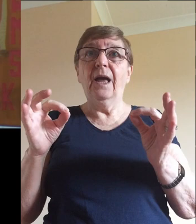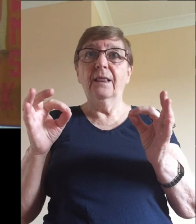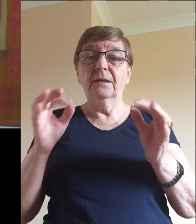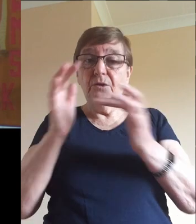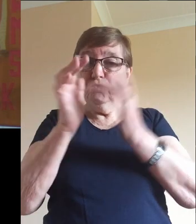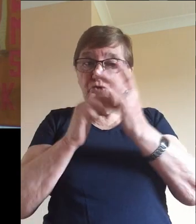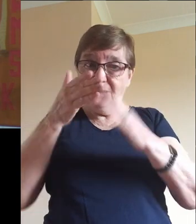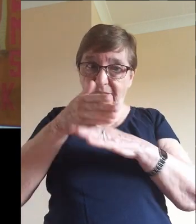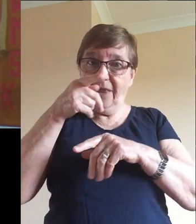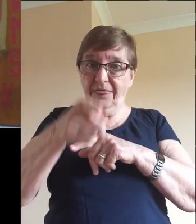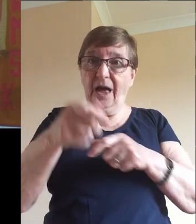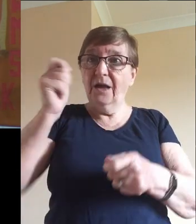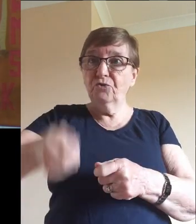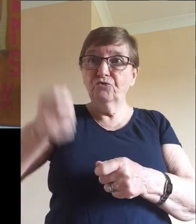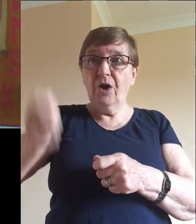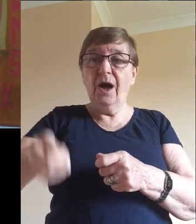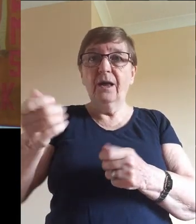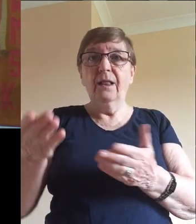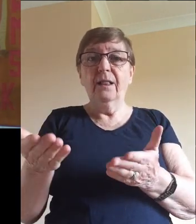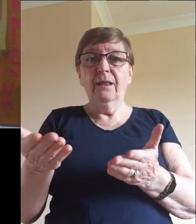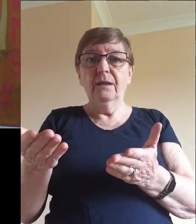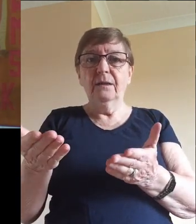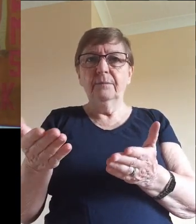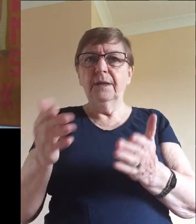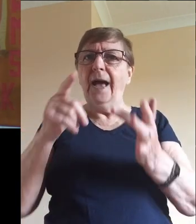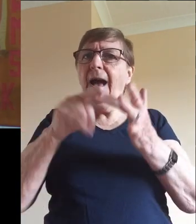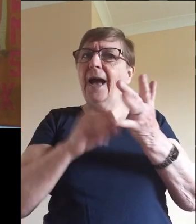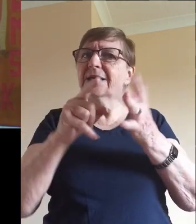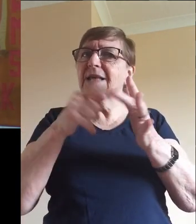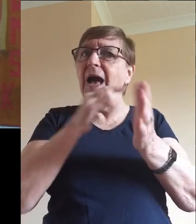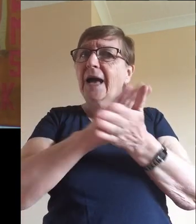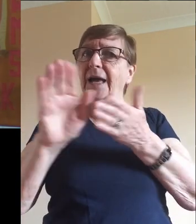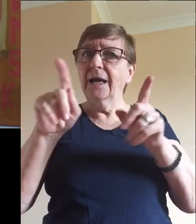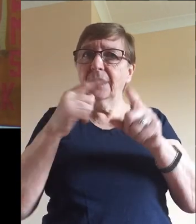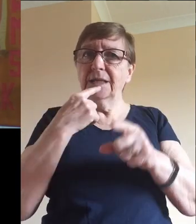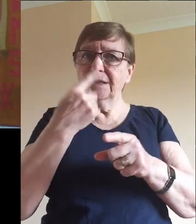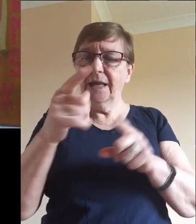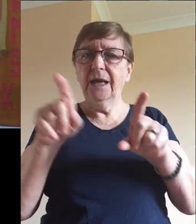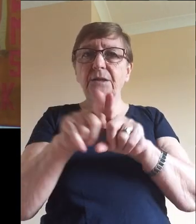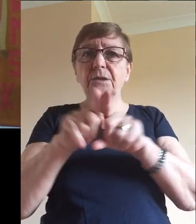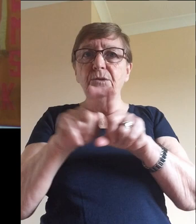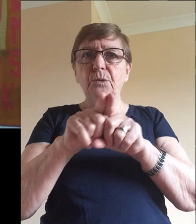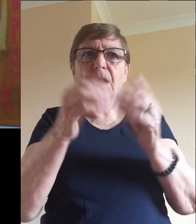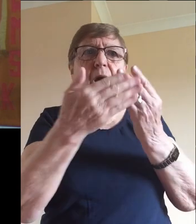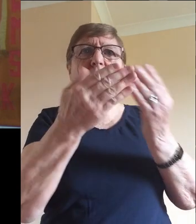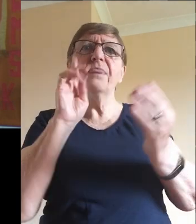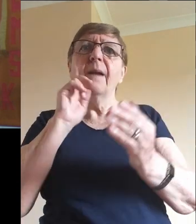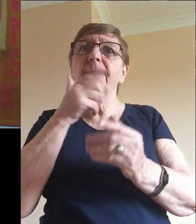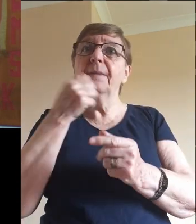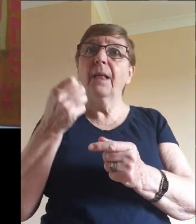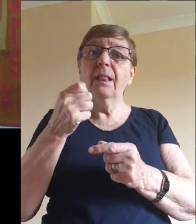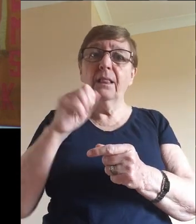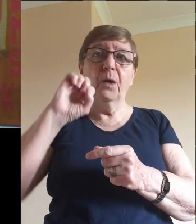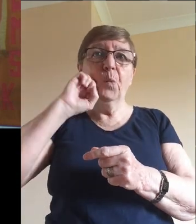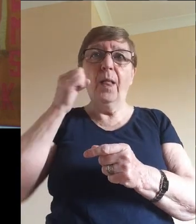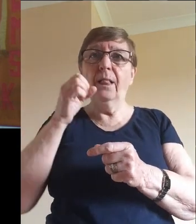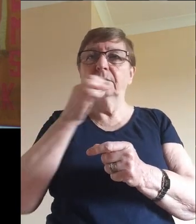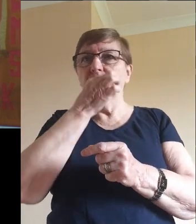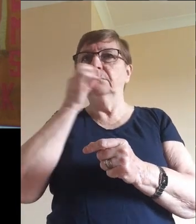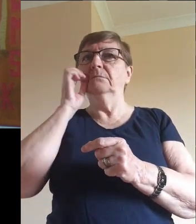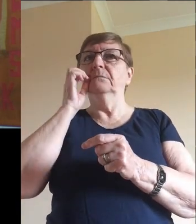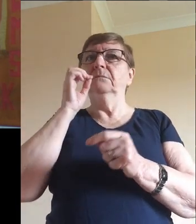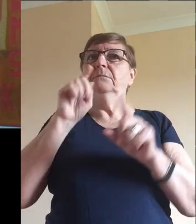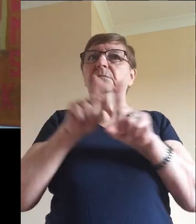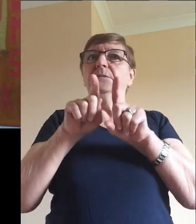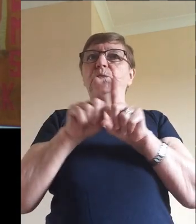trial, Isaiah had noted too, verse 8 of the reading, that other people were going to be silent as well.